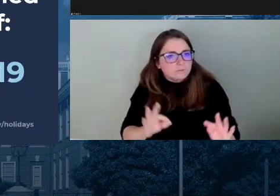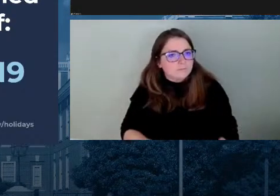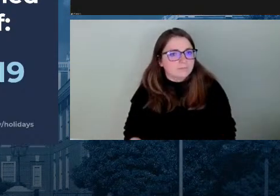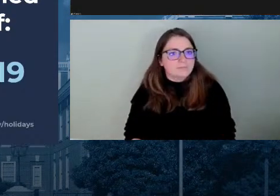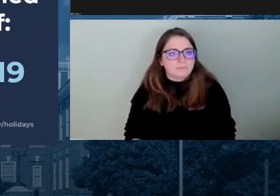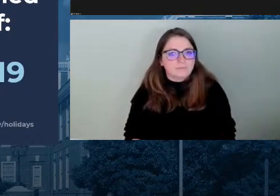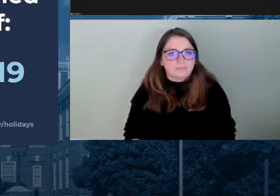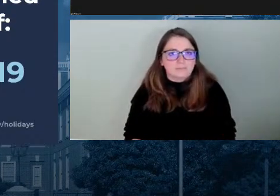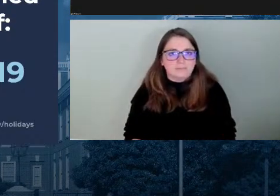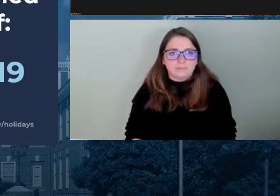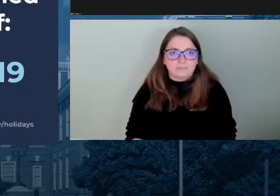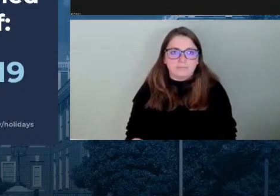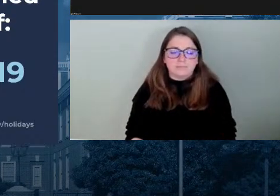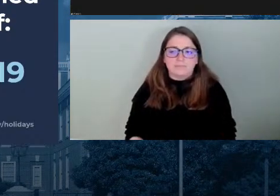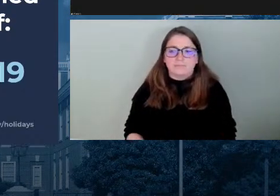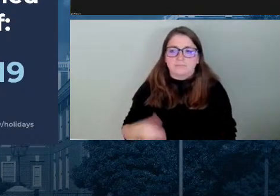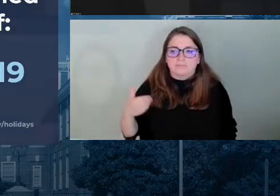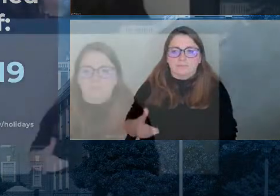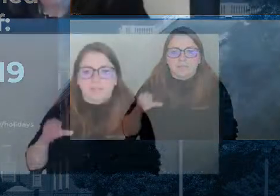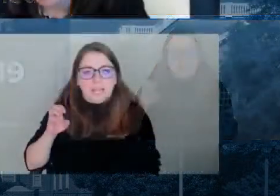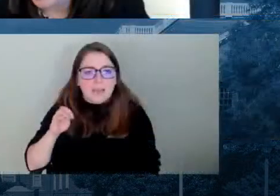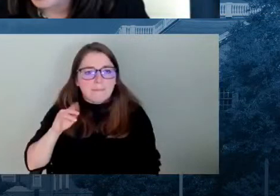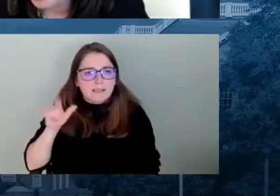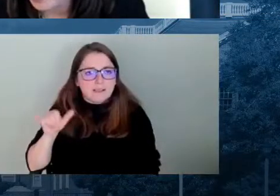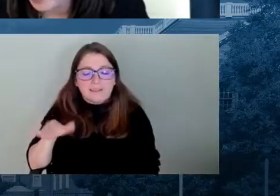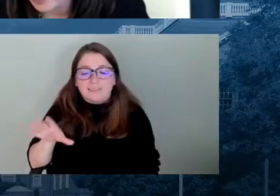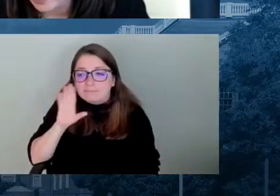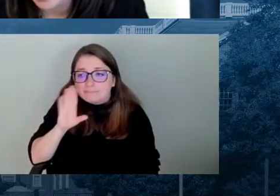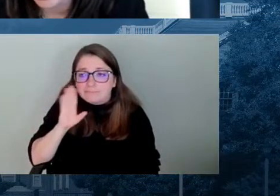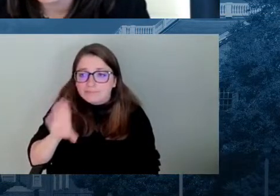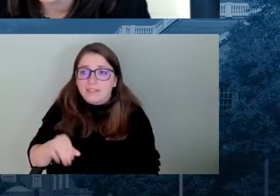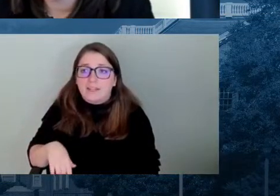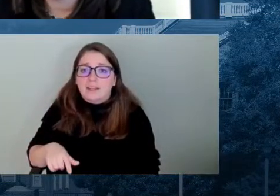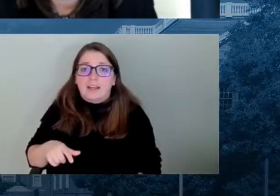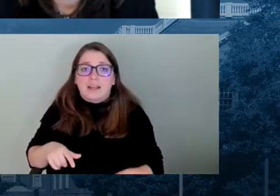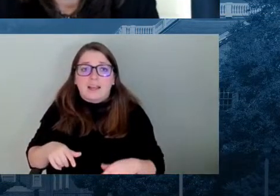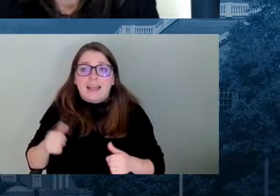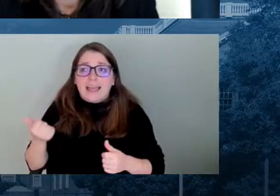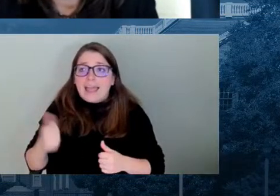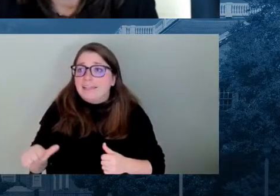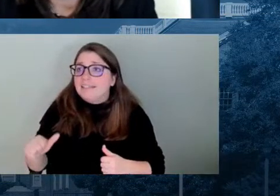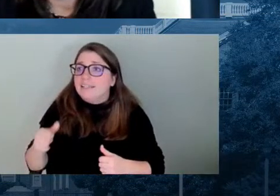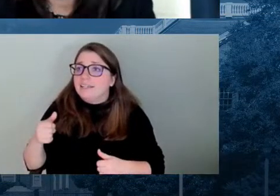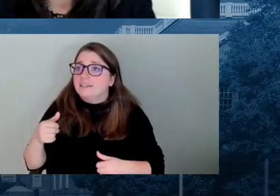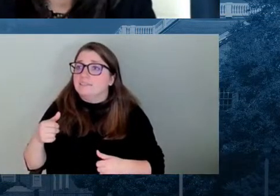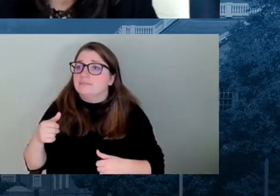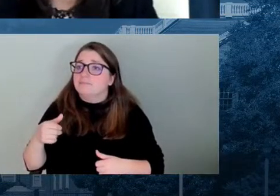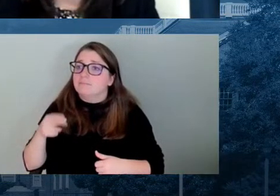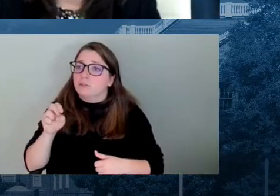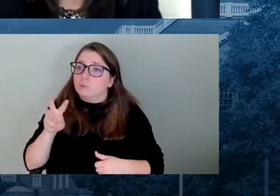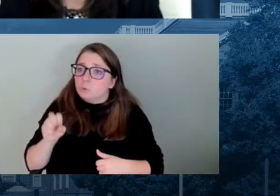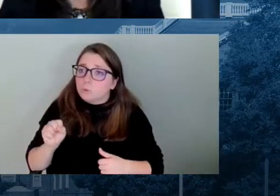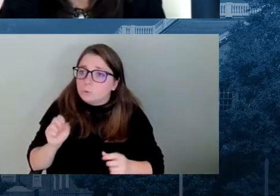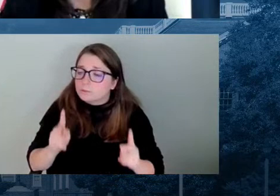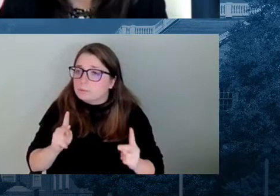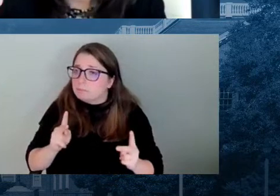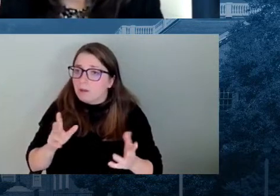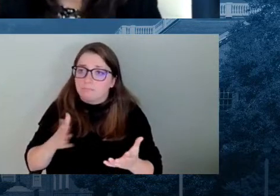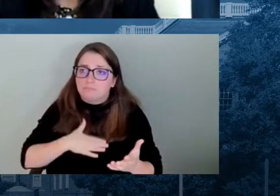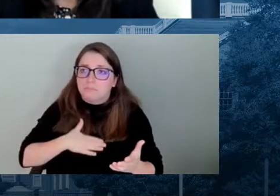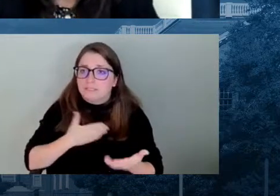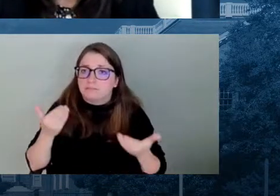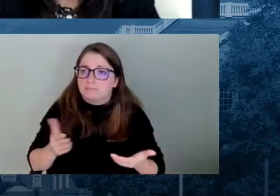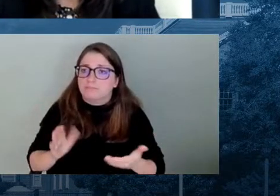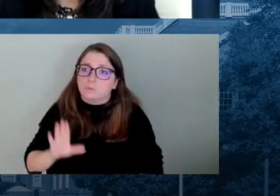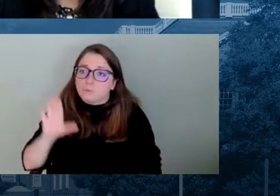All right, Governor, it's Emily. I would just ask any of the attending press who has questions, if you could please just raise your hand on the Zoom